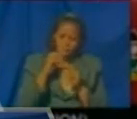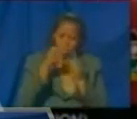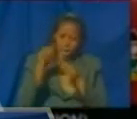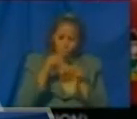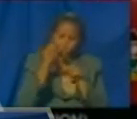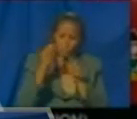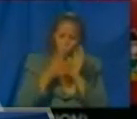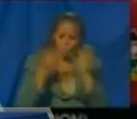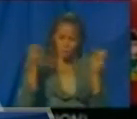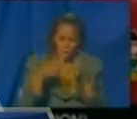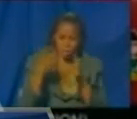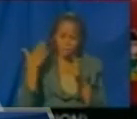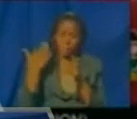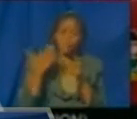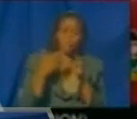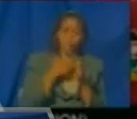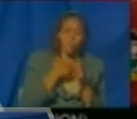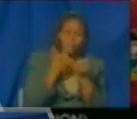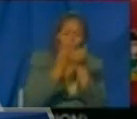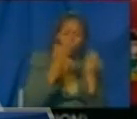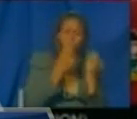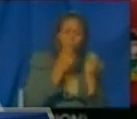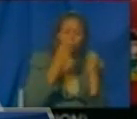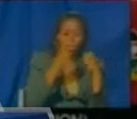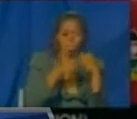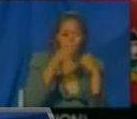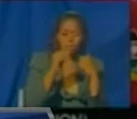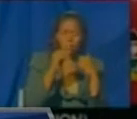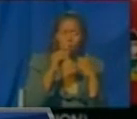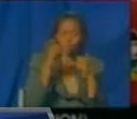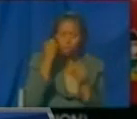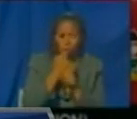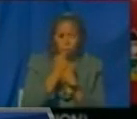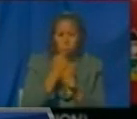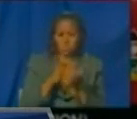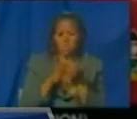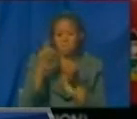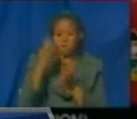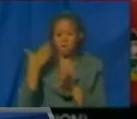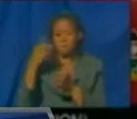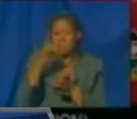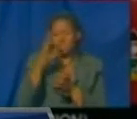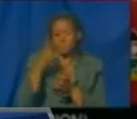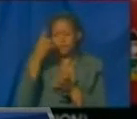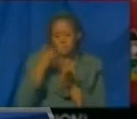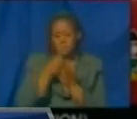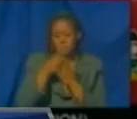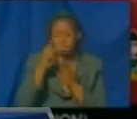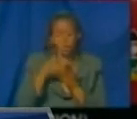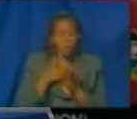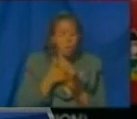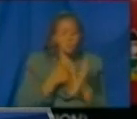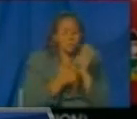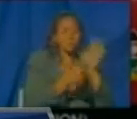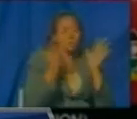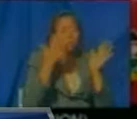saving 260 jobs should not be the little bush that the former Minister for Finance, Kimunya, should hide in,